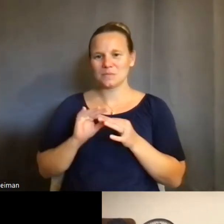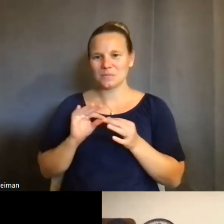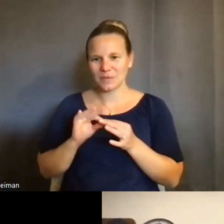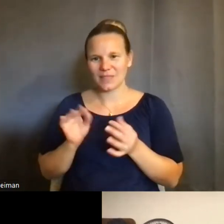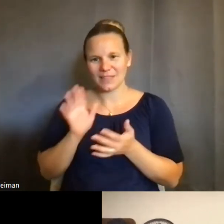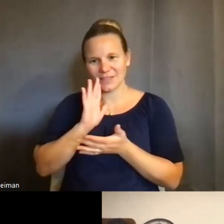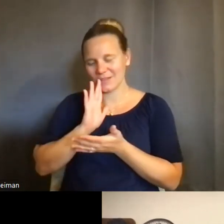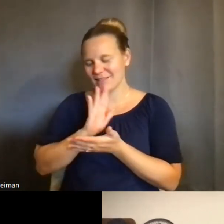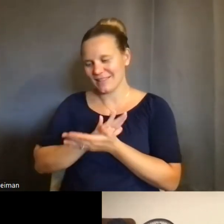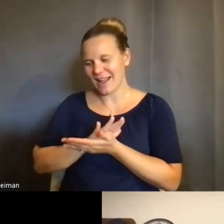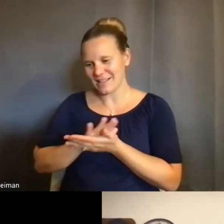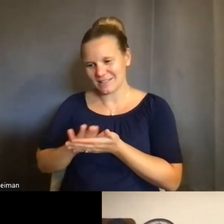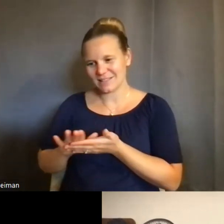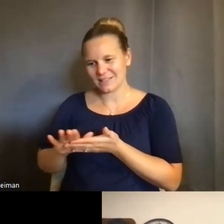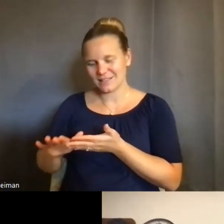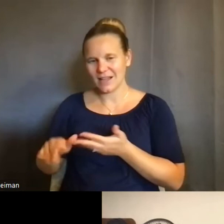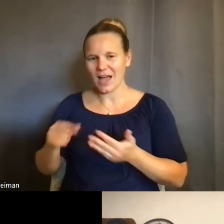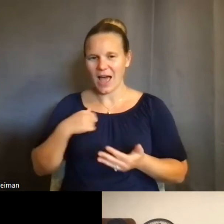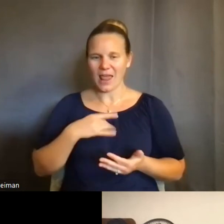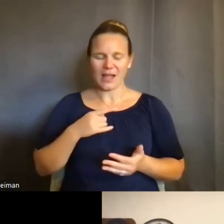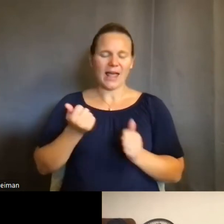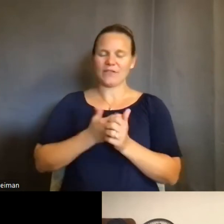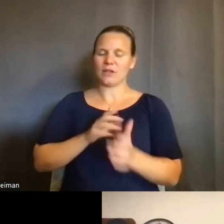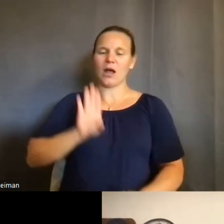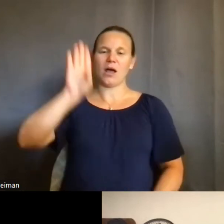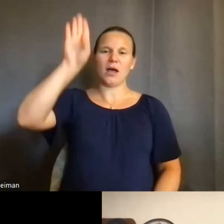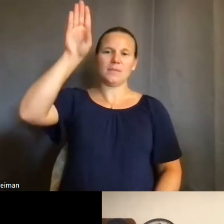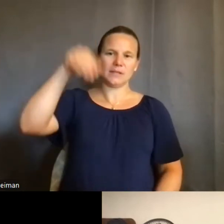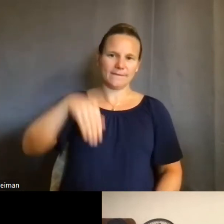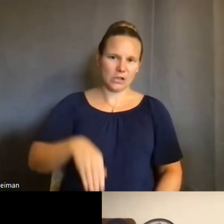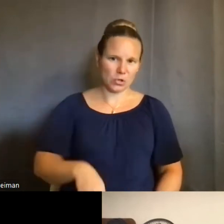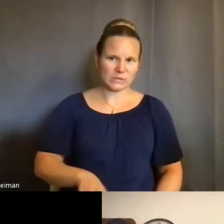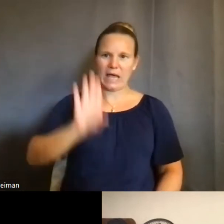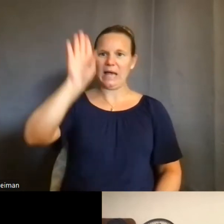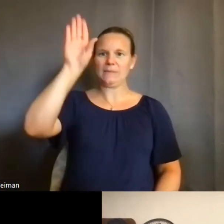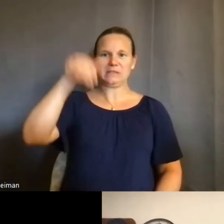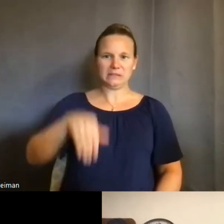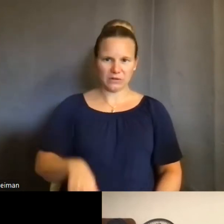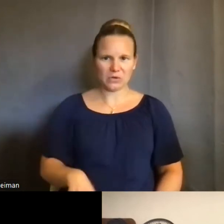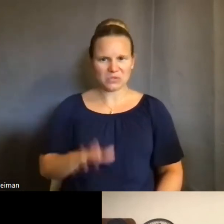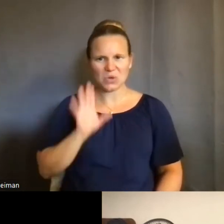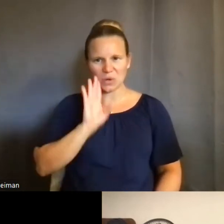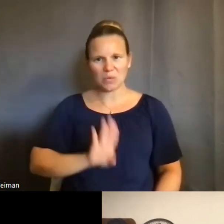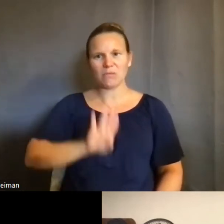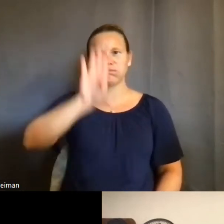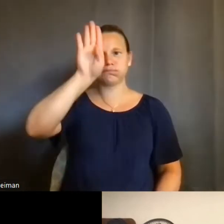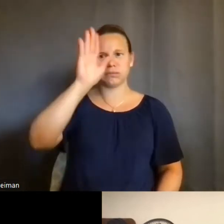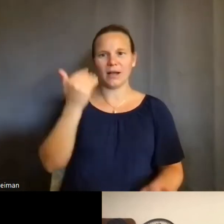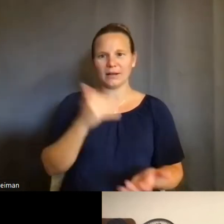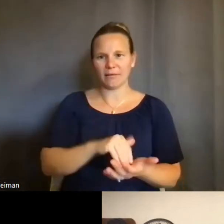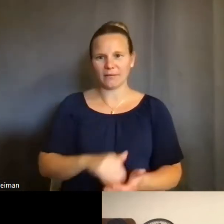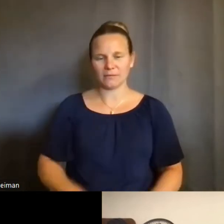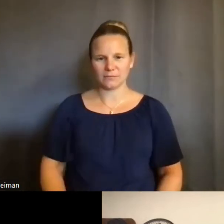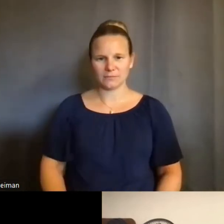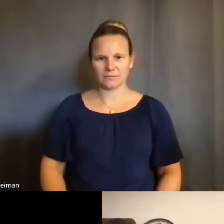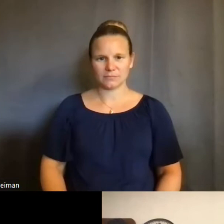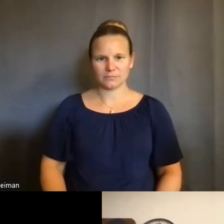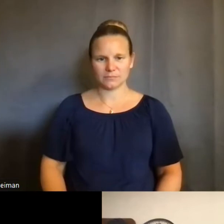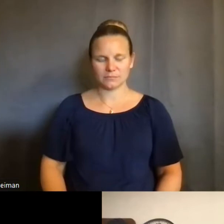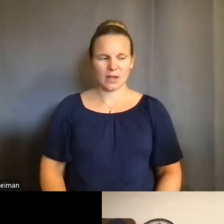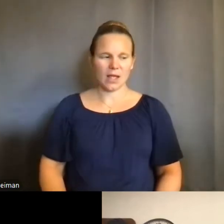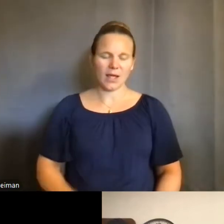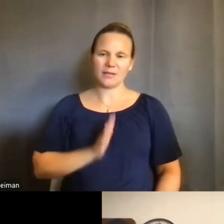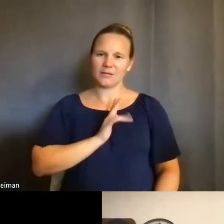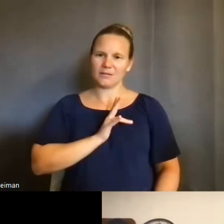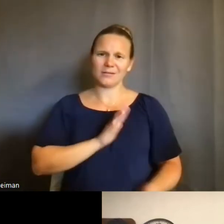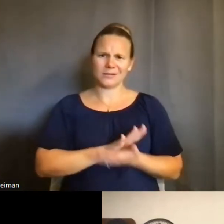that, look, you're right, everything like I said, ebbs and flows, and there is a premium on being together, being in